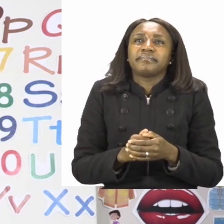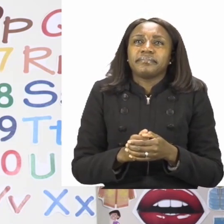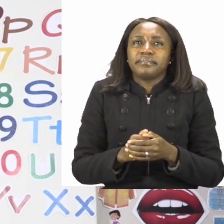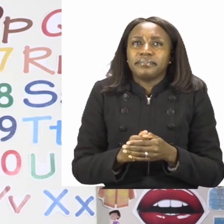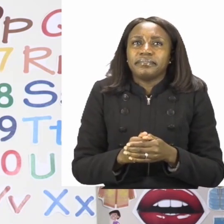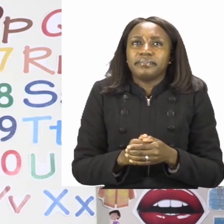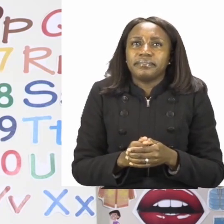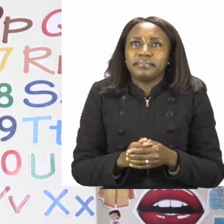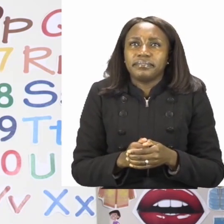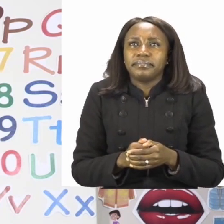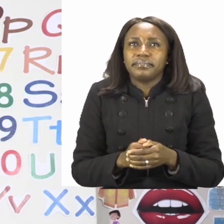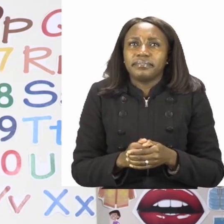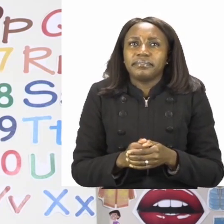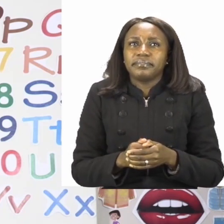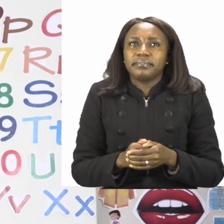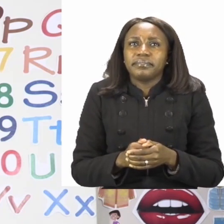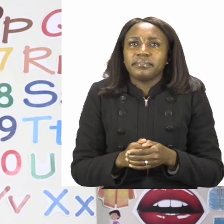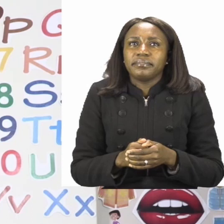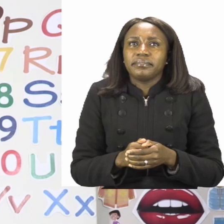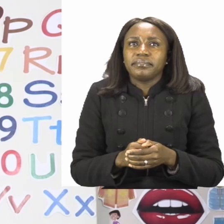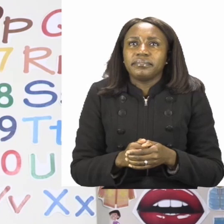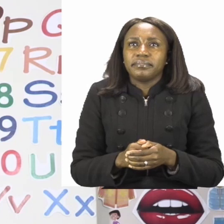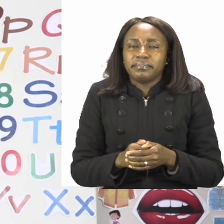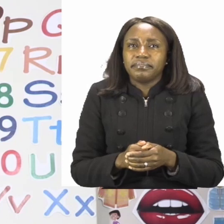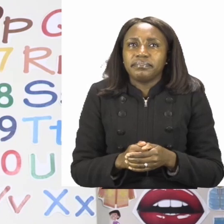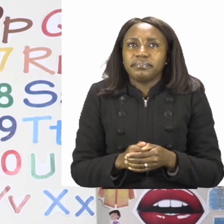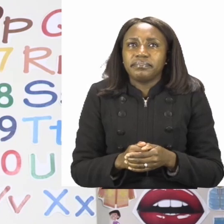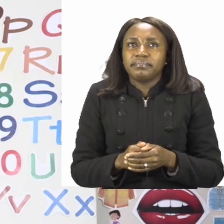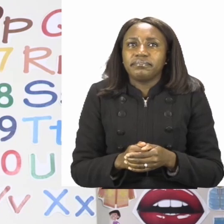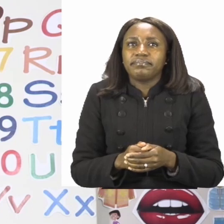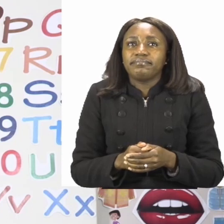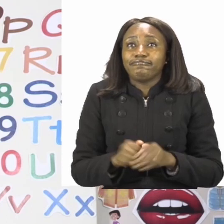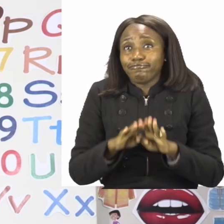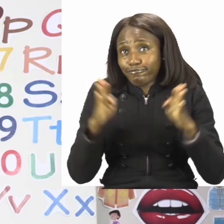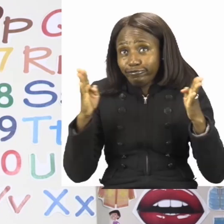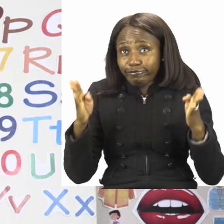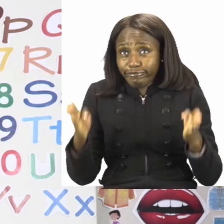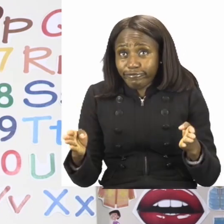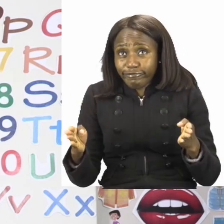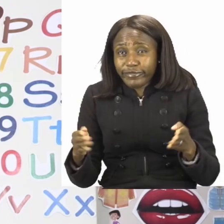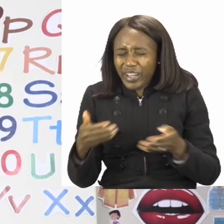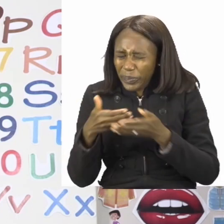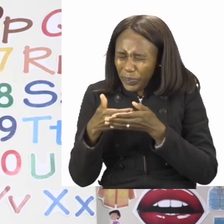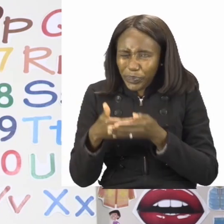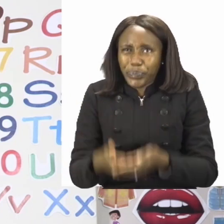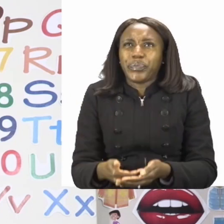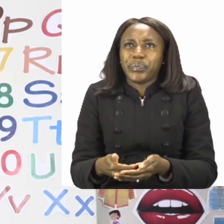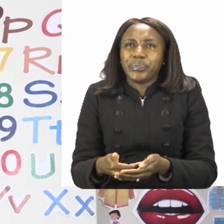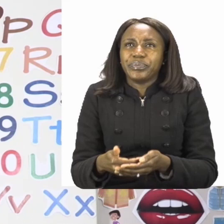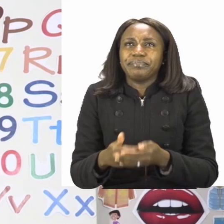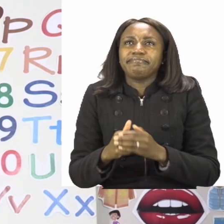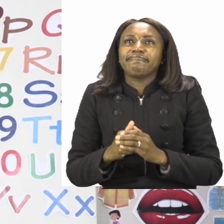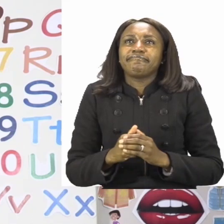cannot even lift it for a long time. So this is definitely heavy.